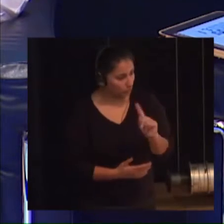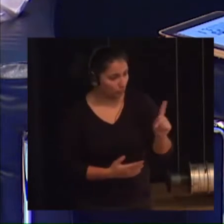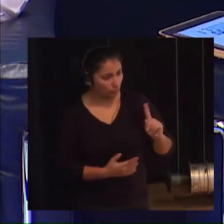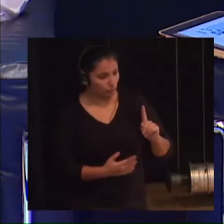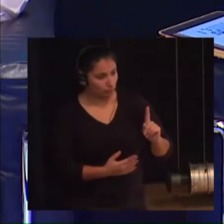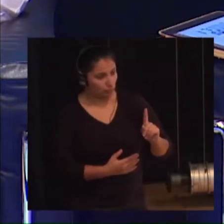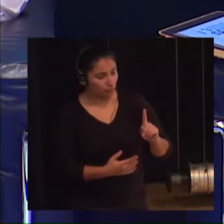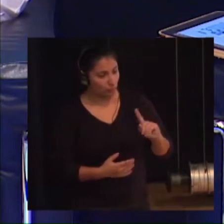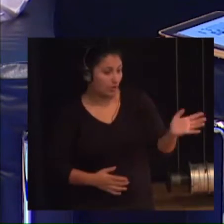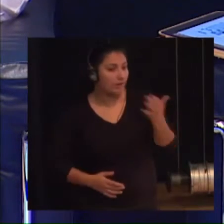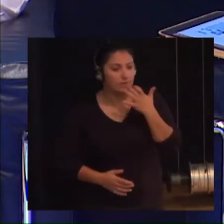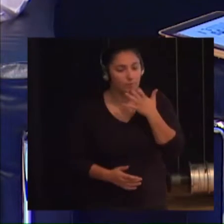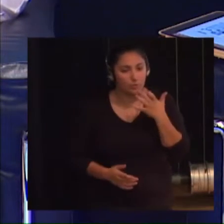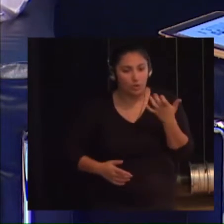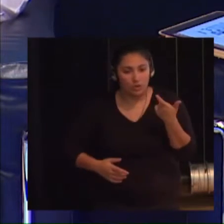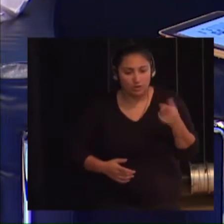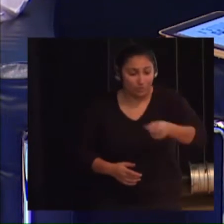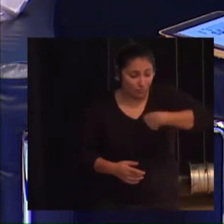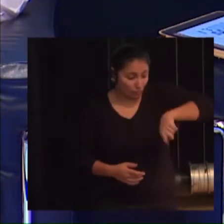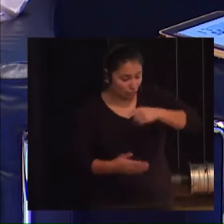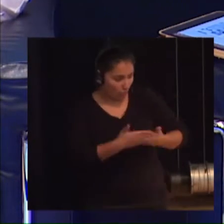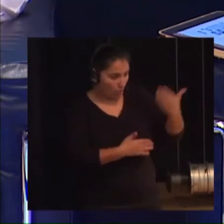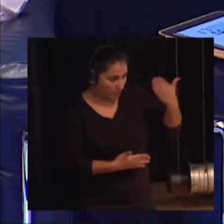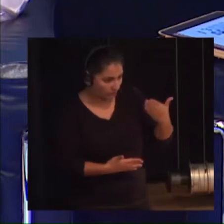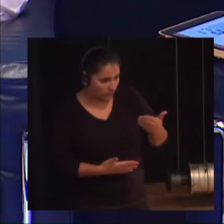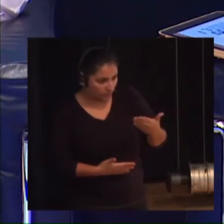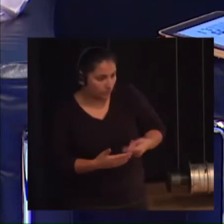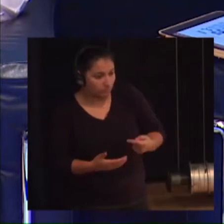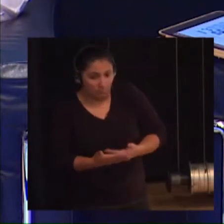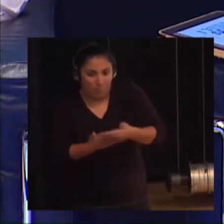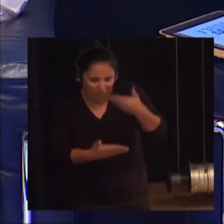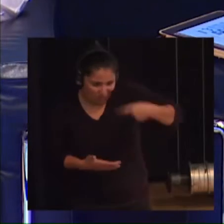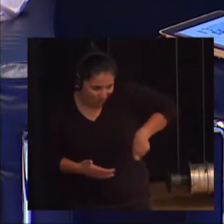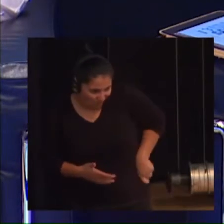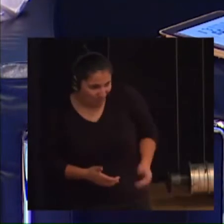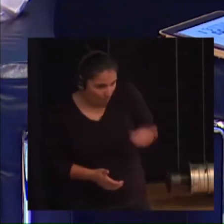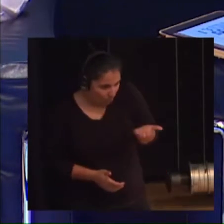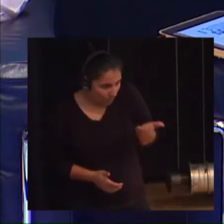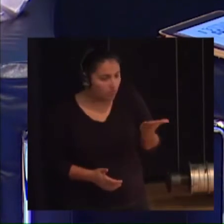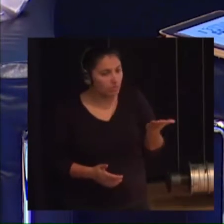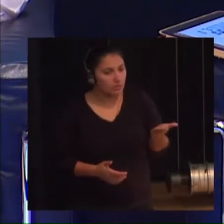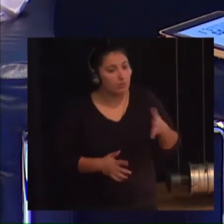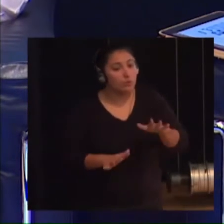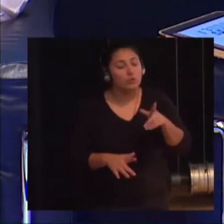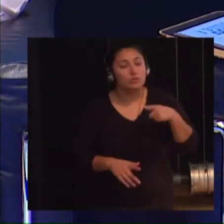we need to start thinking about the relationships with the platforms, which tend to be pretty